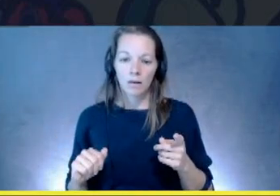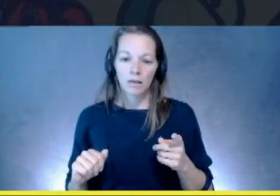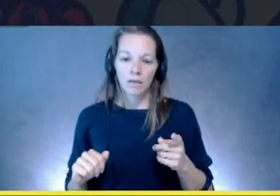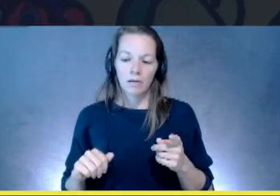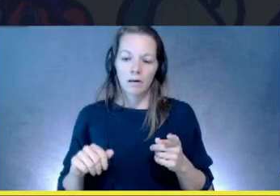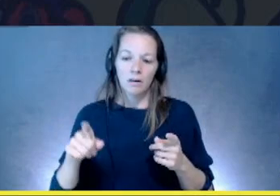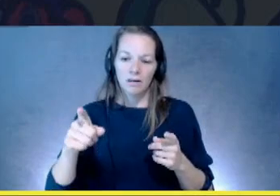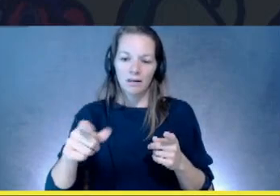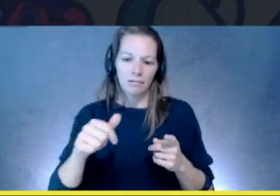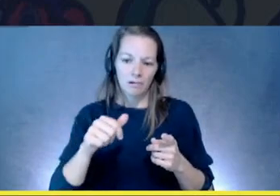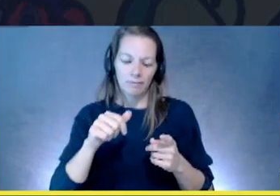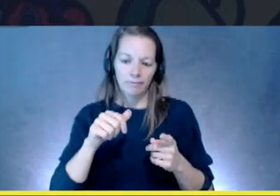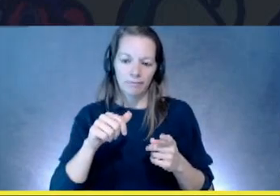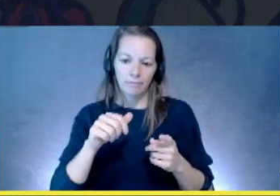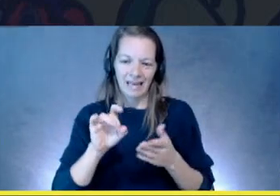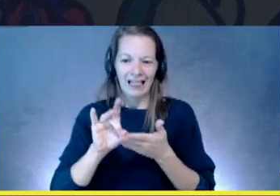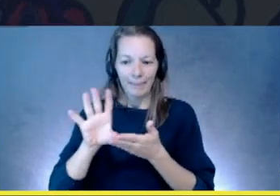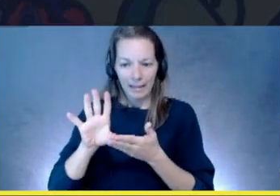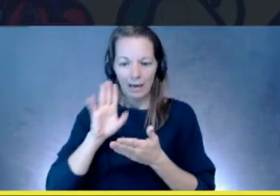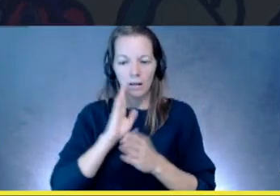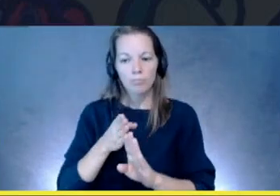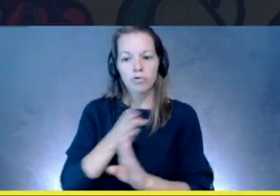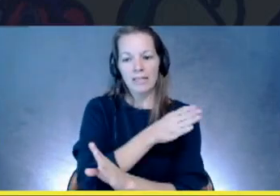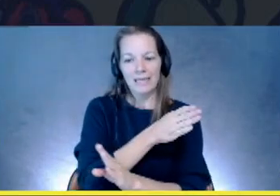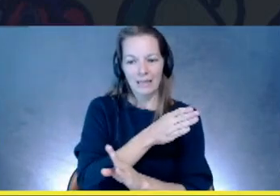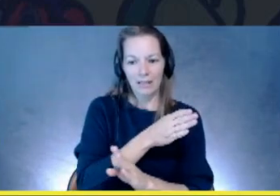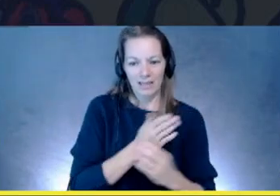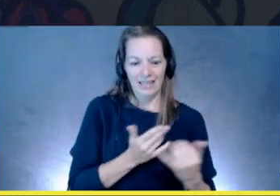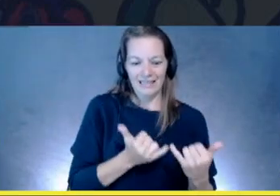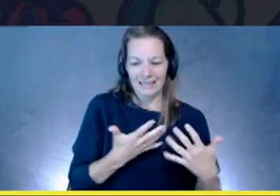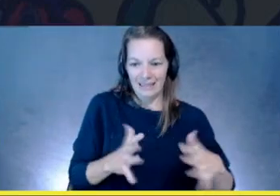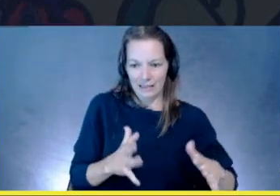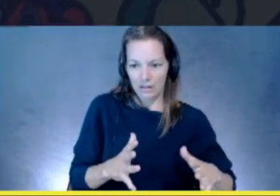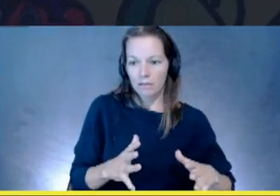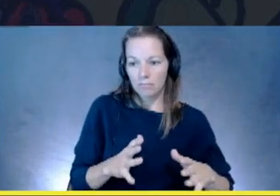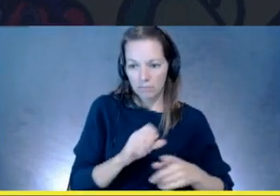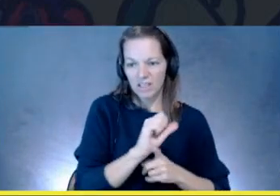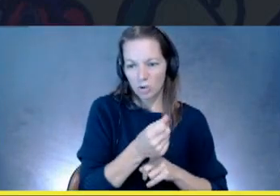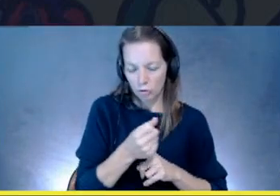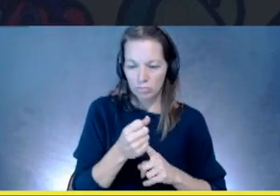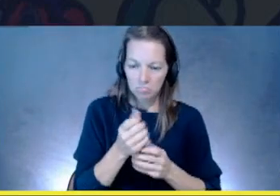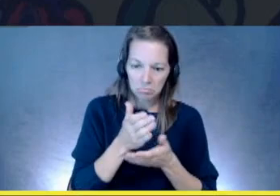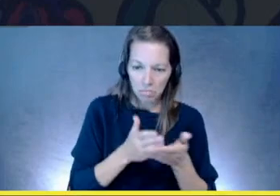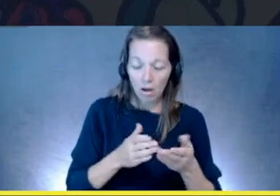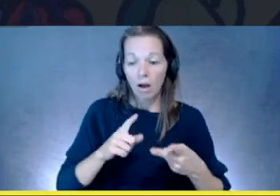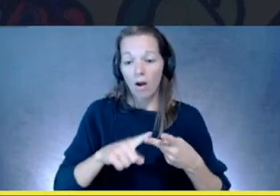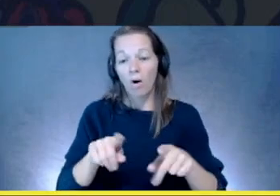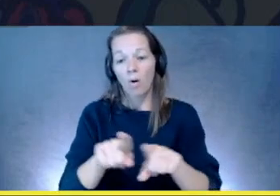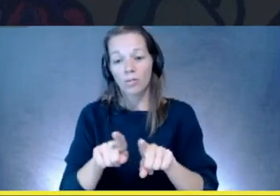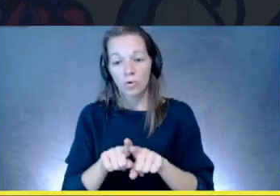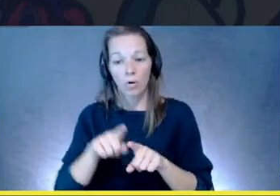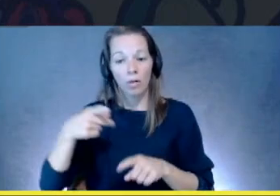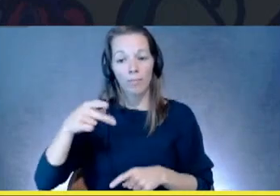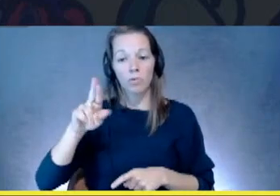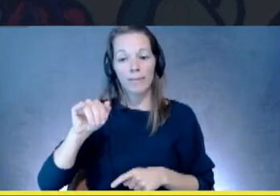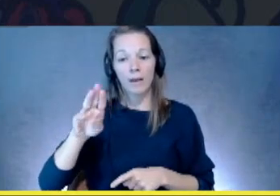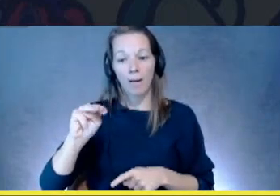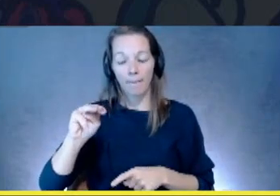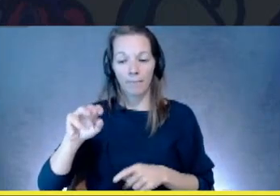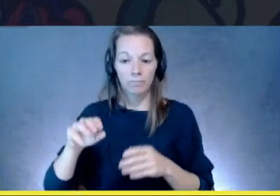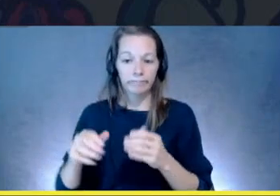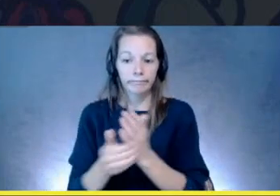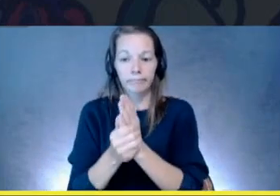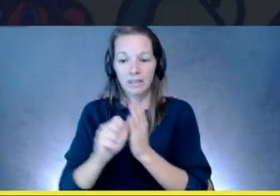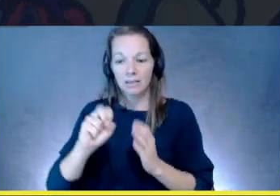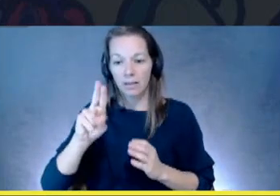condition exclusions, but it did improve things in that way. It also created premium subsidies and